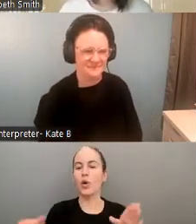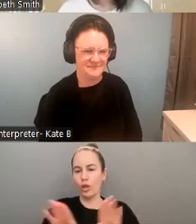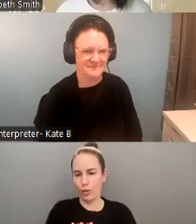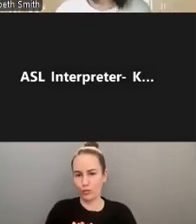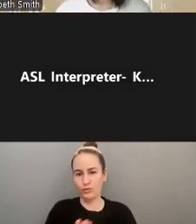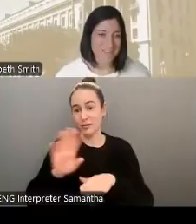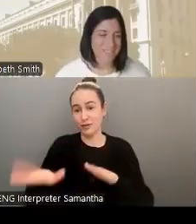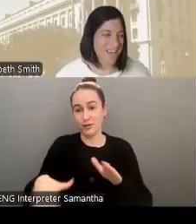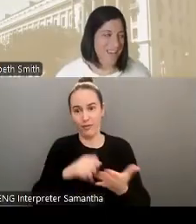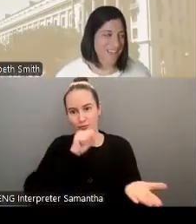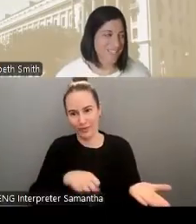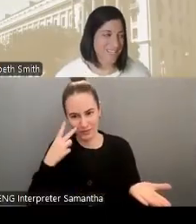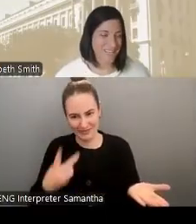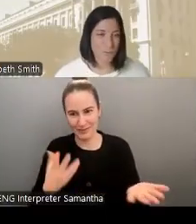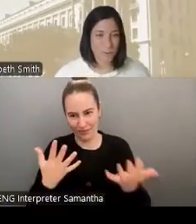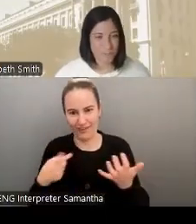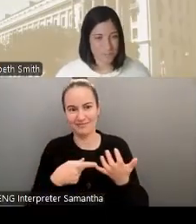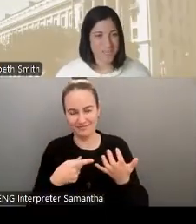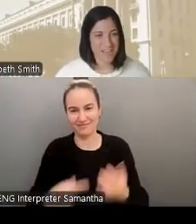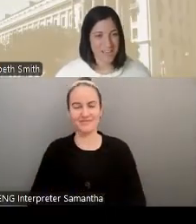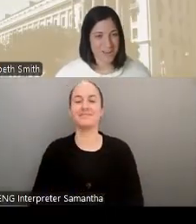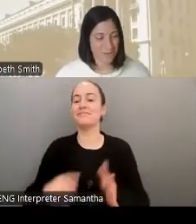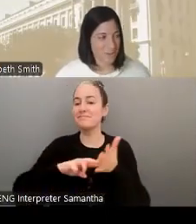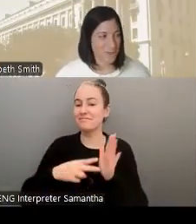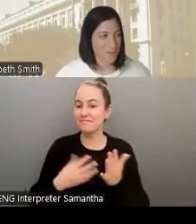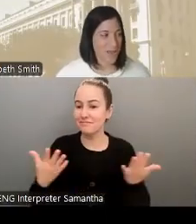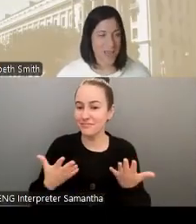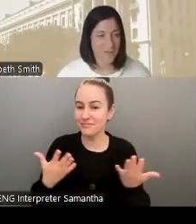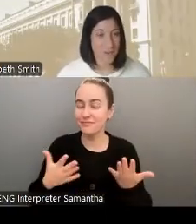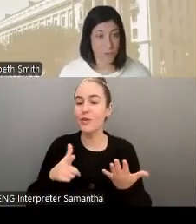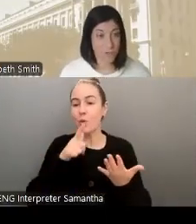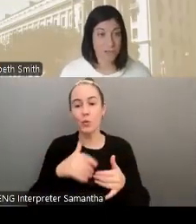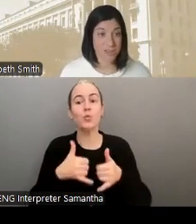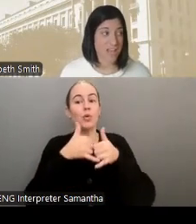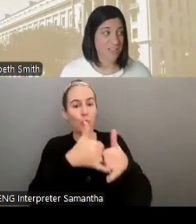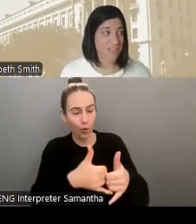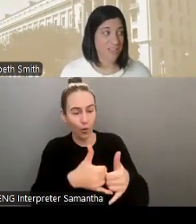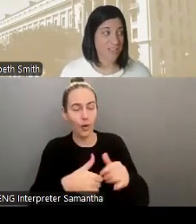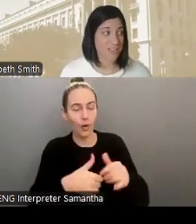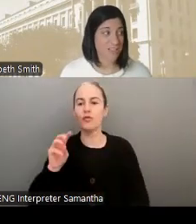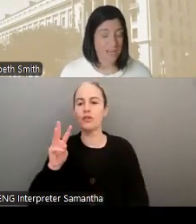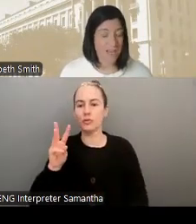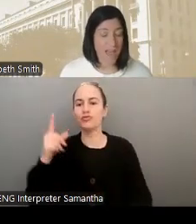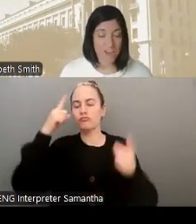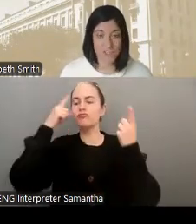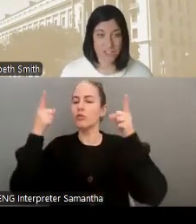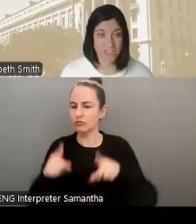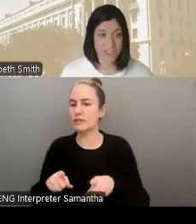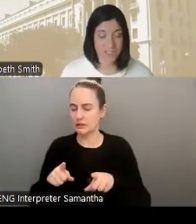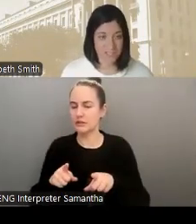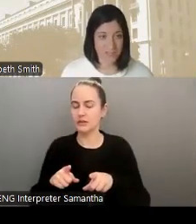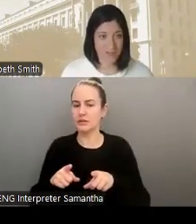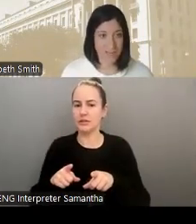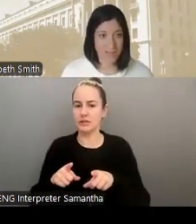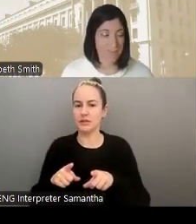to see. That means that the award recipient and OVW have come to an agreement that the